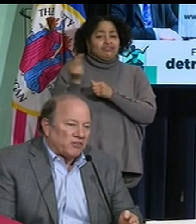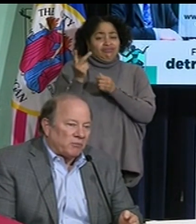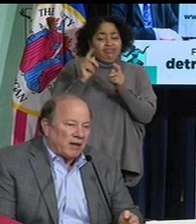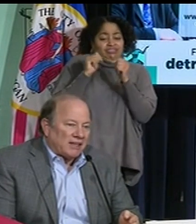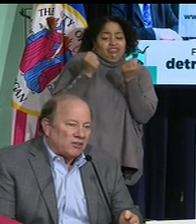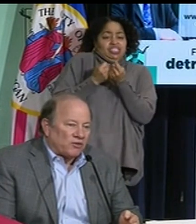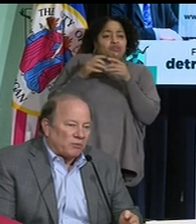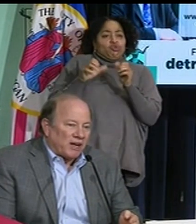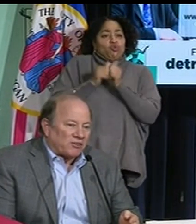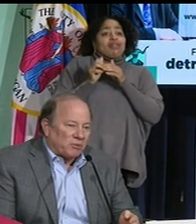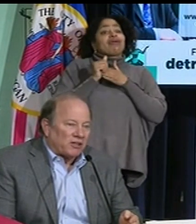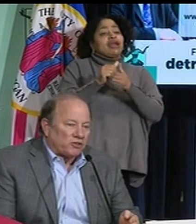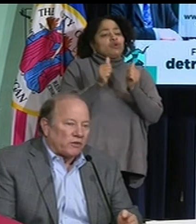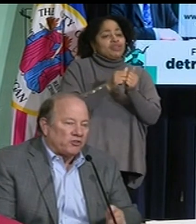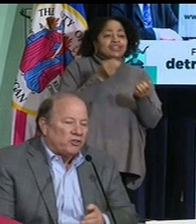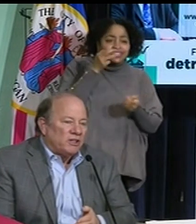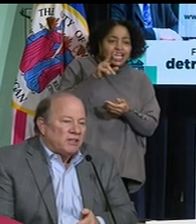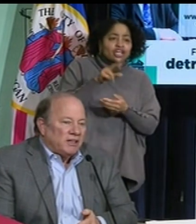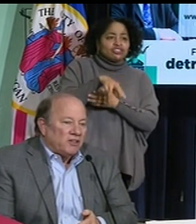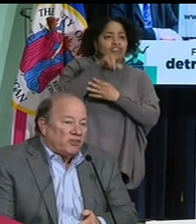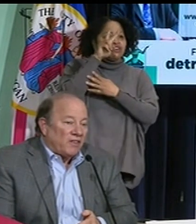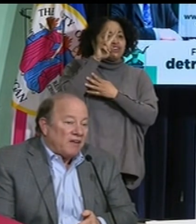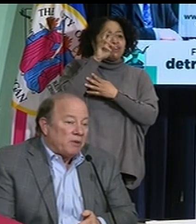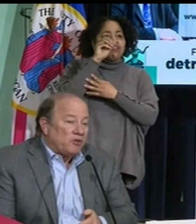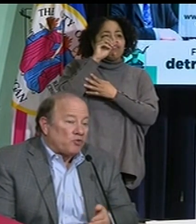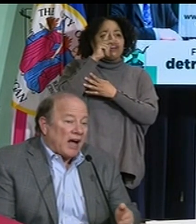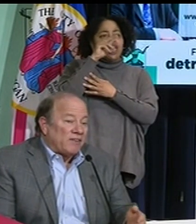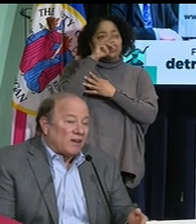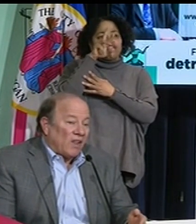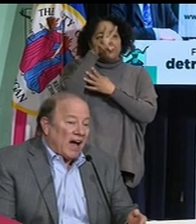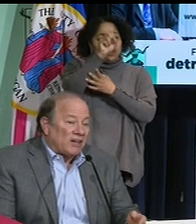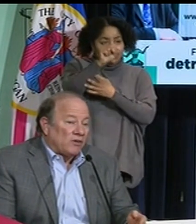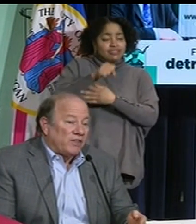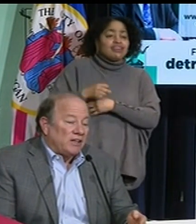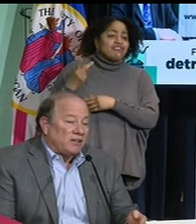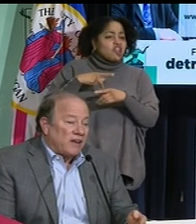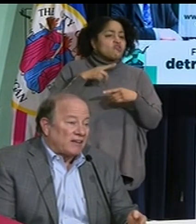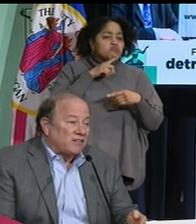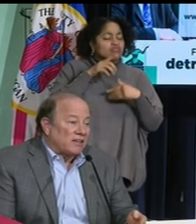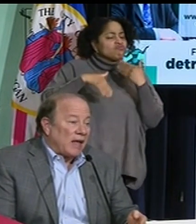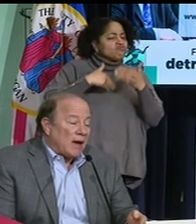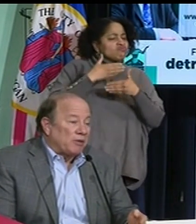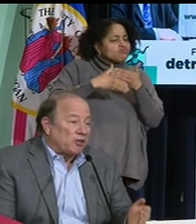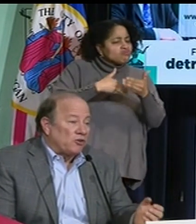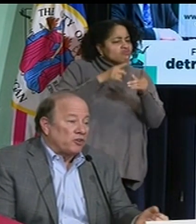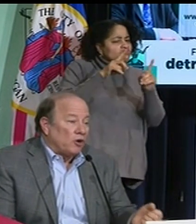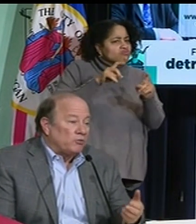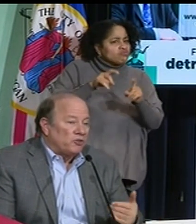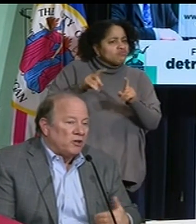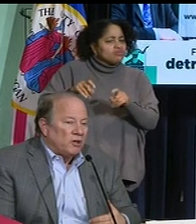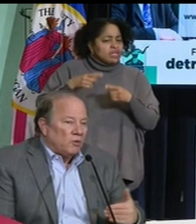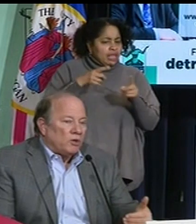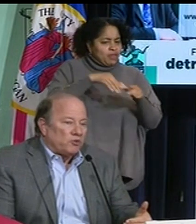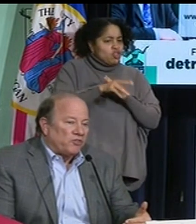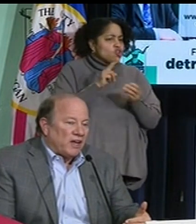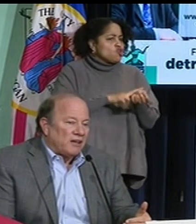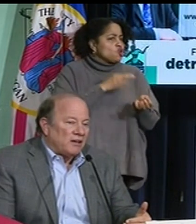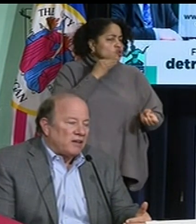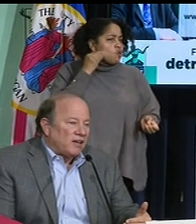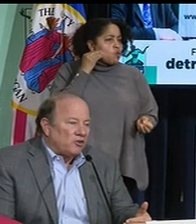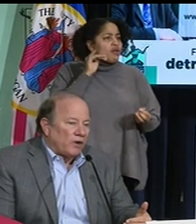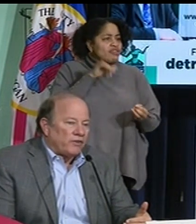doing with some guidance from Dr. Mark Zervos is they've been driving a lot of the testing that happened at the nursing homes, which